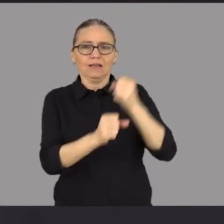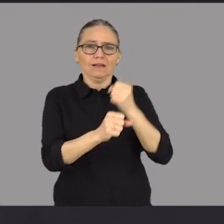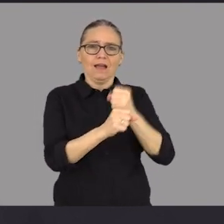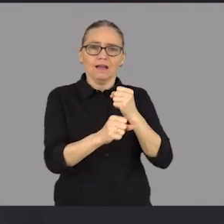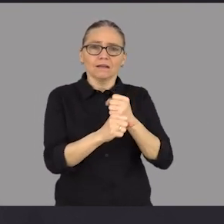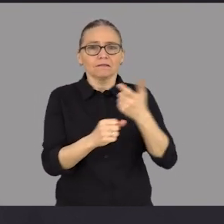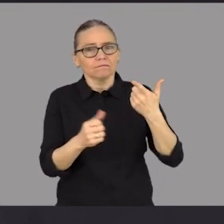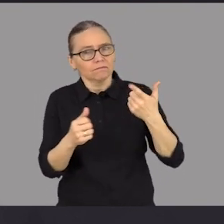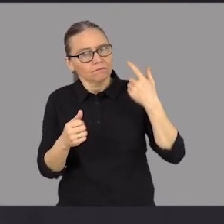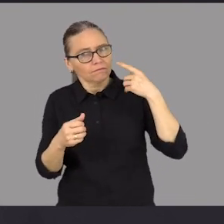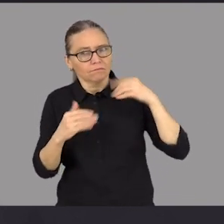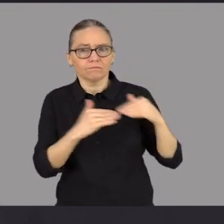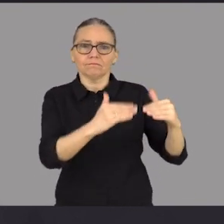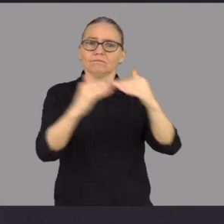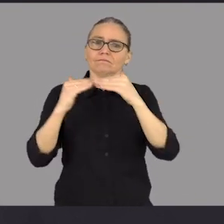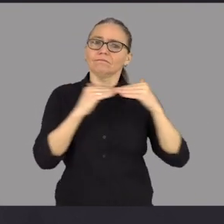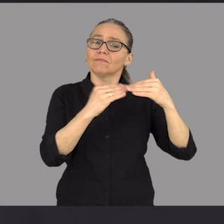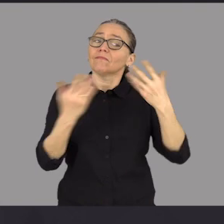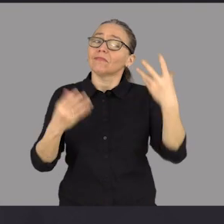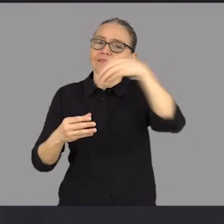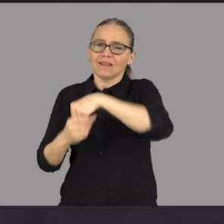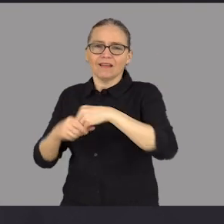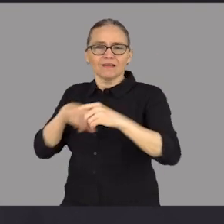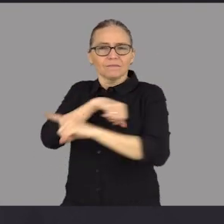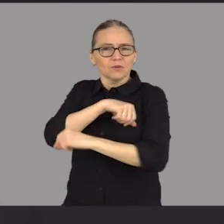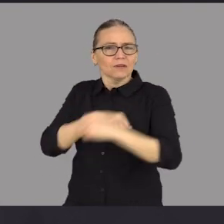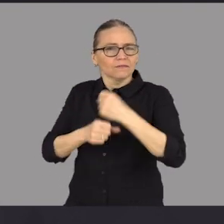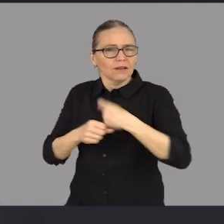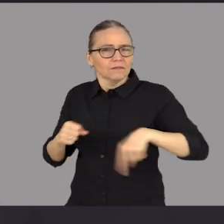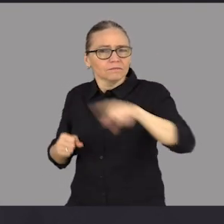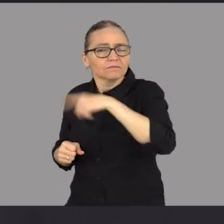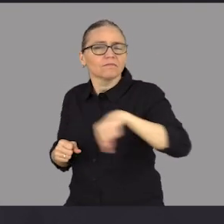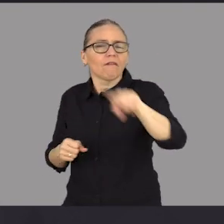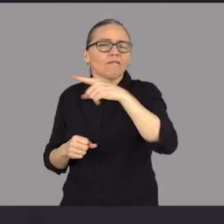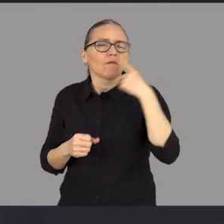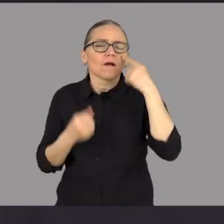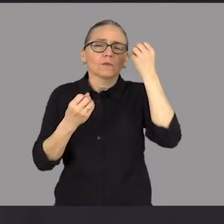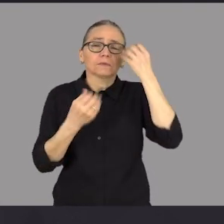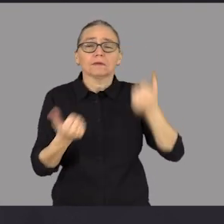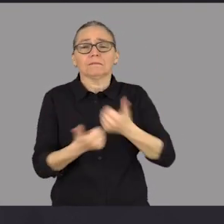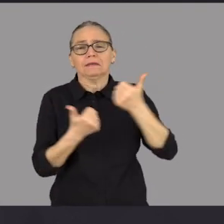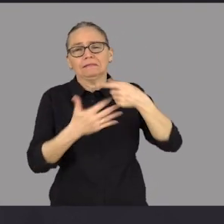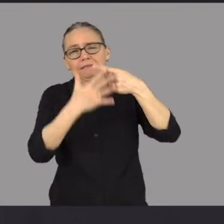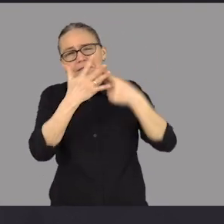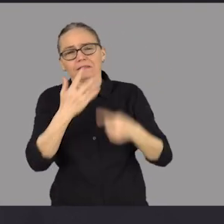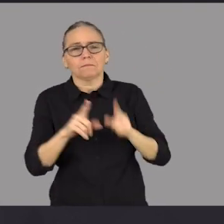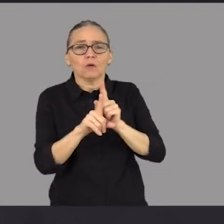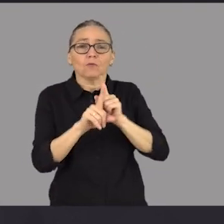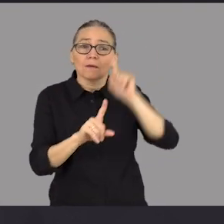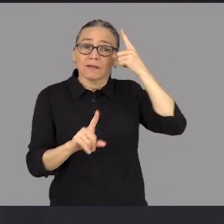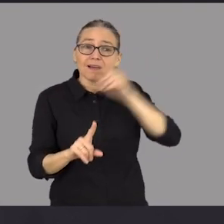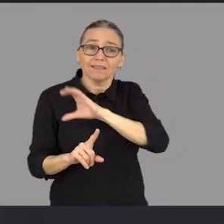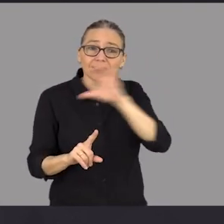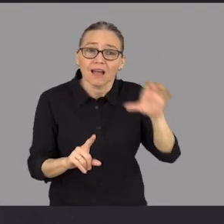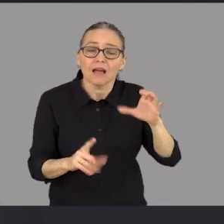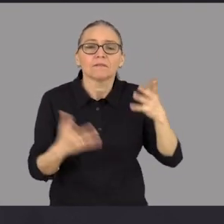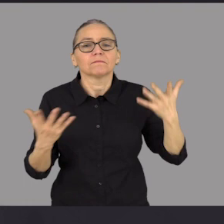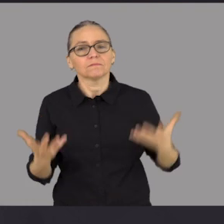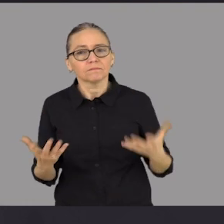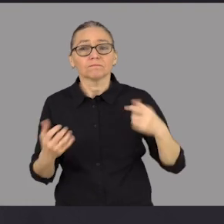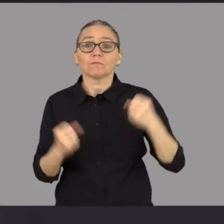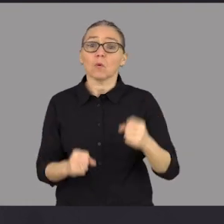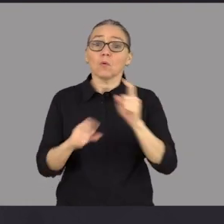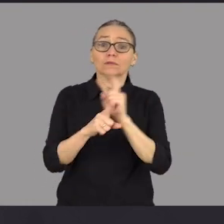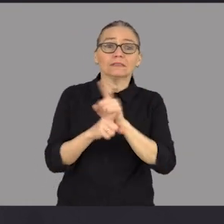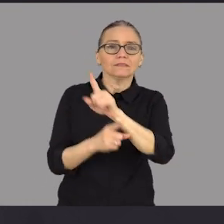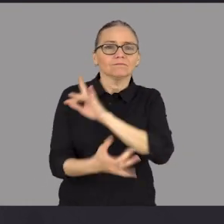and virtual mentoring experiences, networking and learning events, and social media campaigns to support